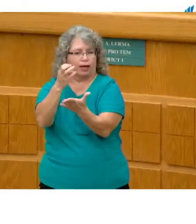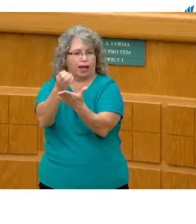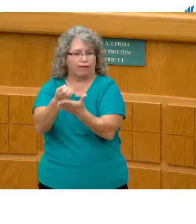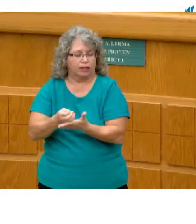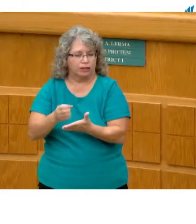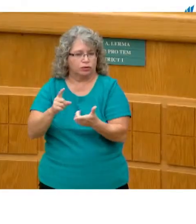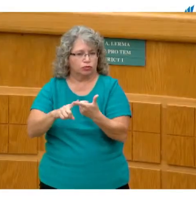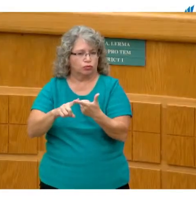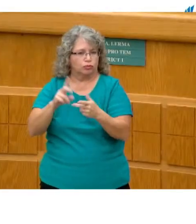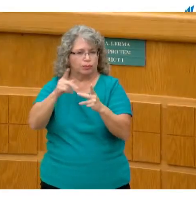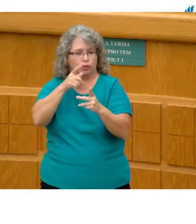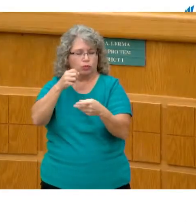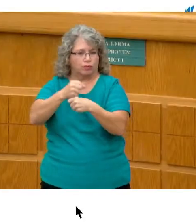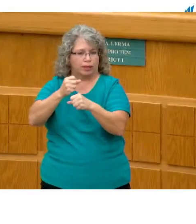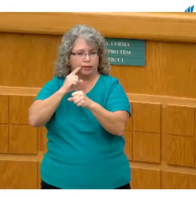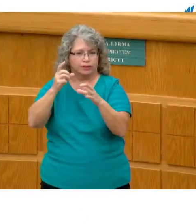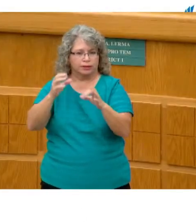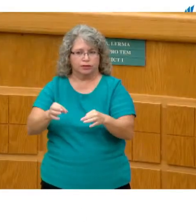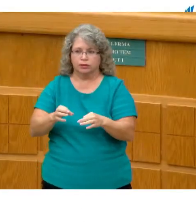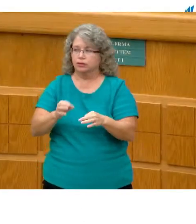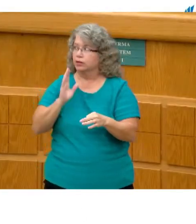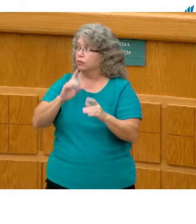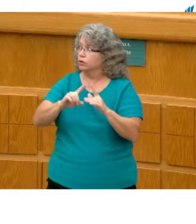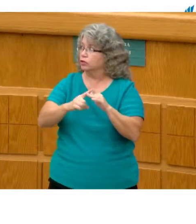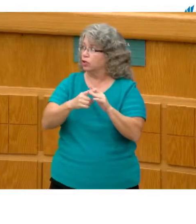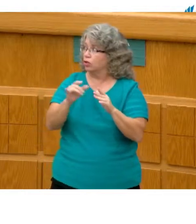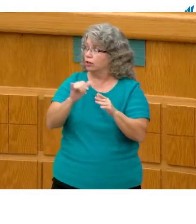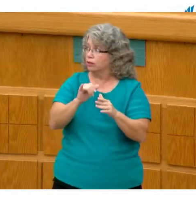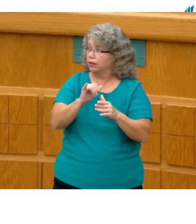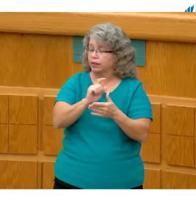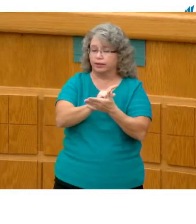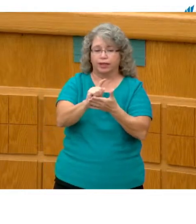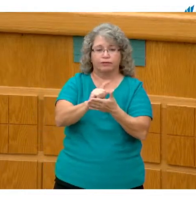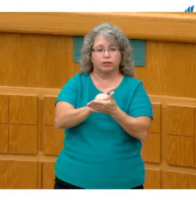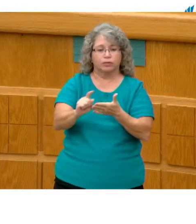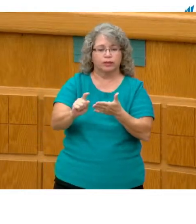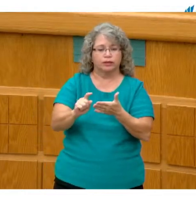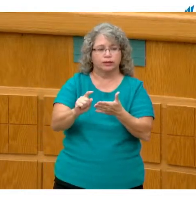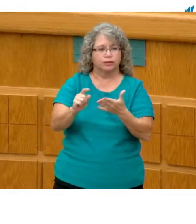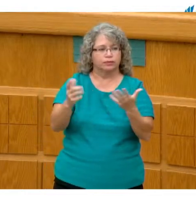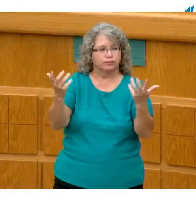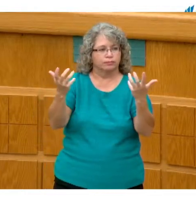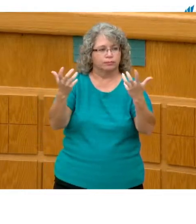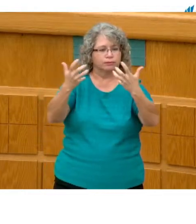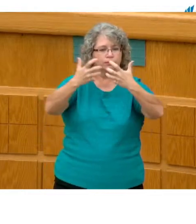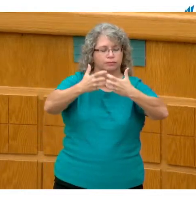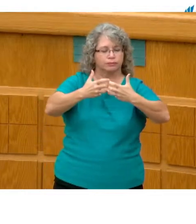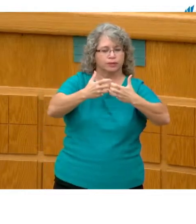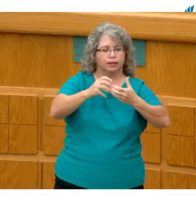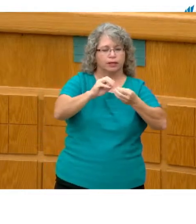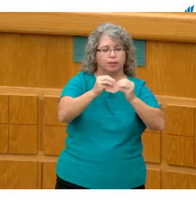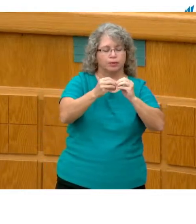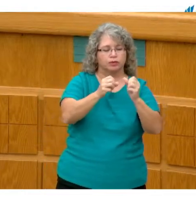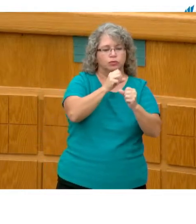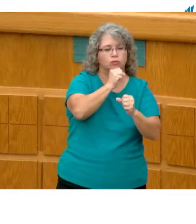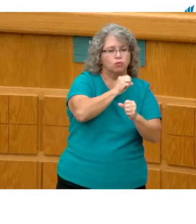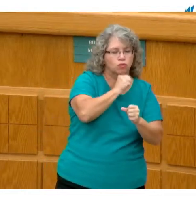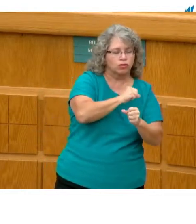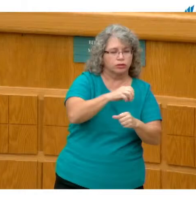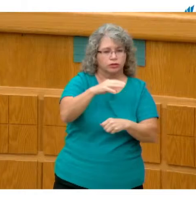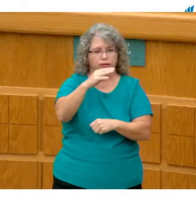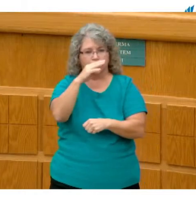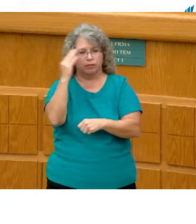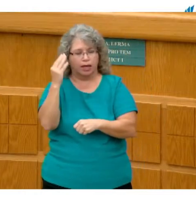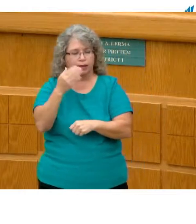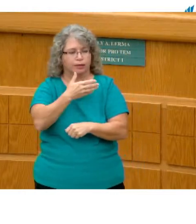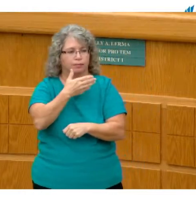showing you the calibration of our model in orange to the data in black. And the better the fit you see between those two, the